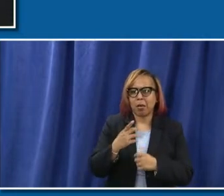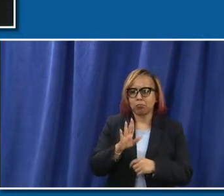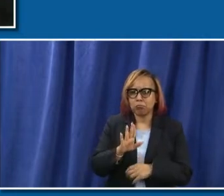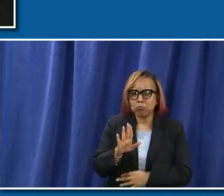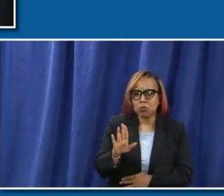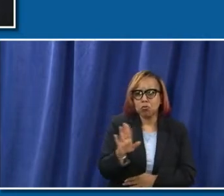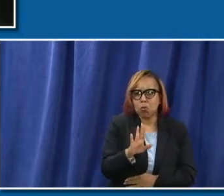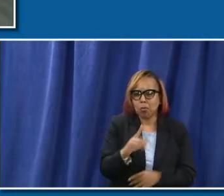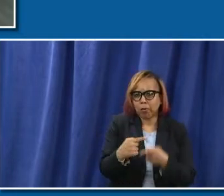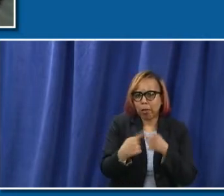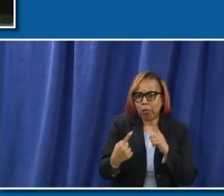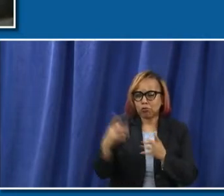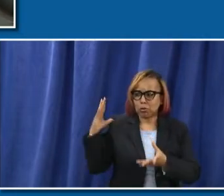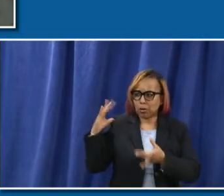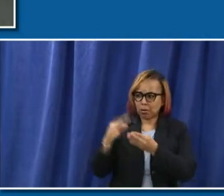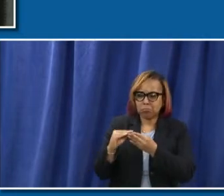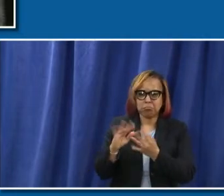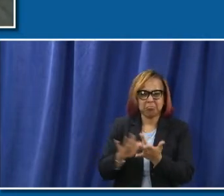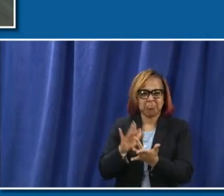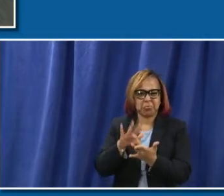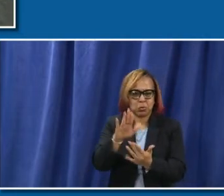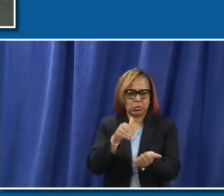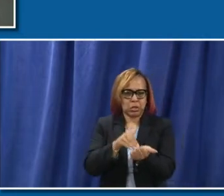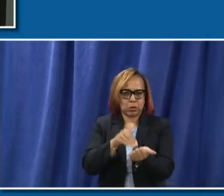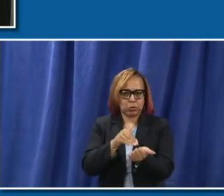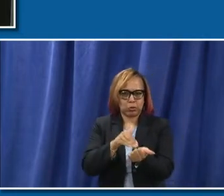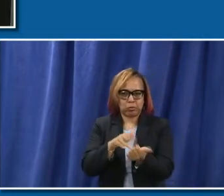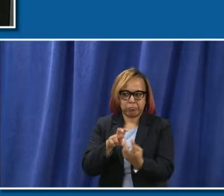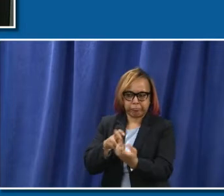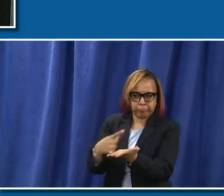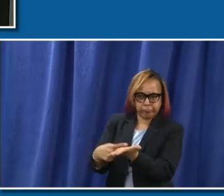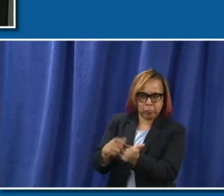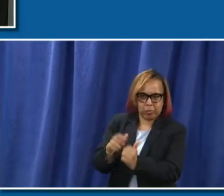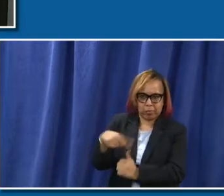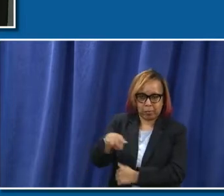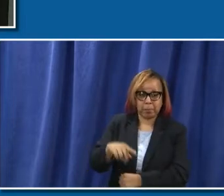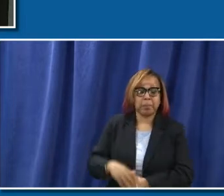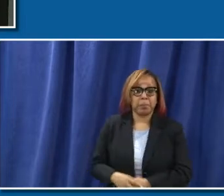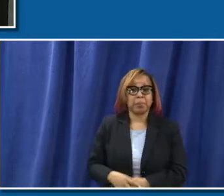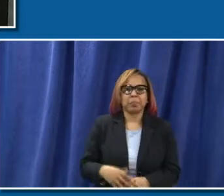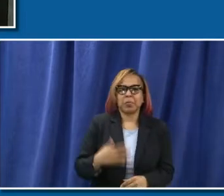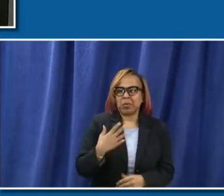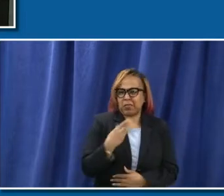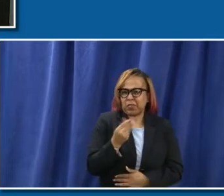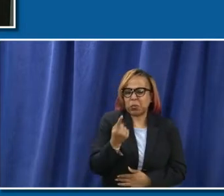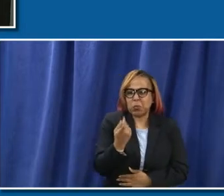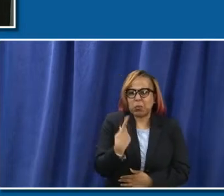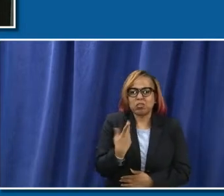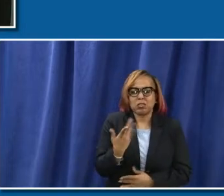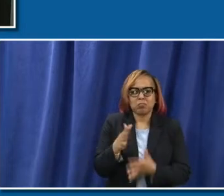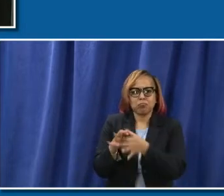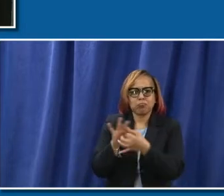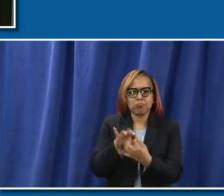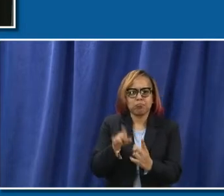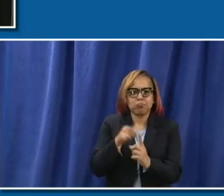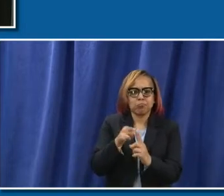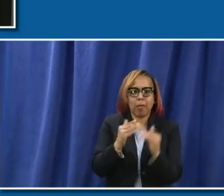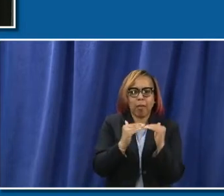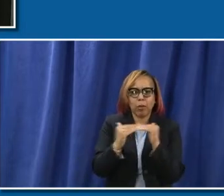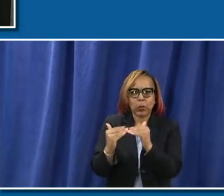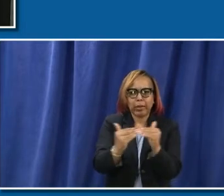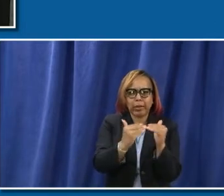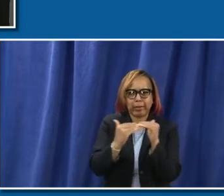own, allergy history, please do reach out to your doctor and have that conversation. Okay, we've got a couple of questions here related to